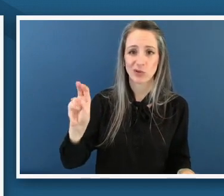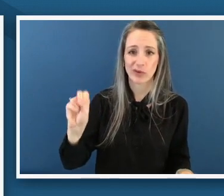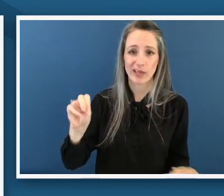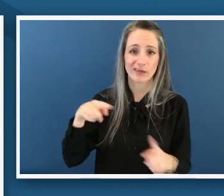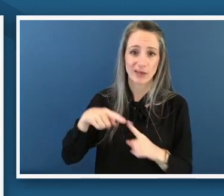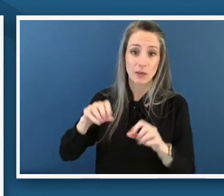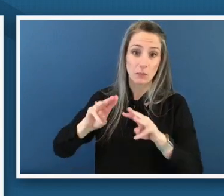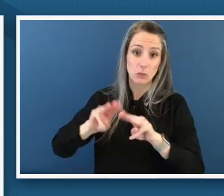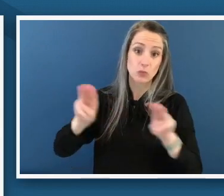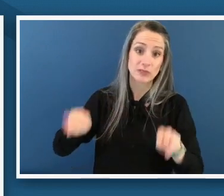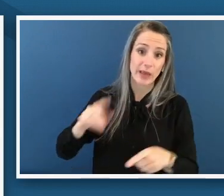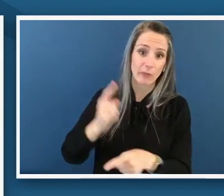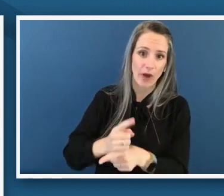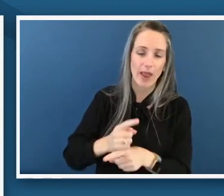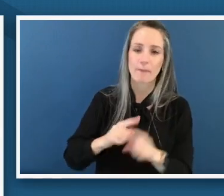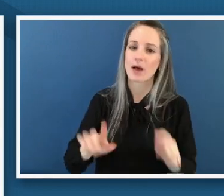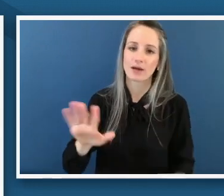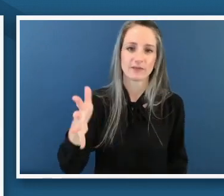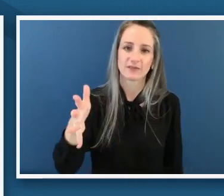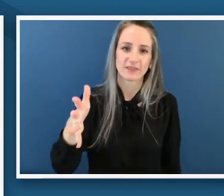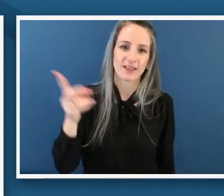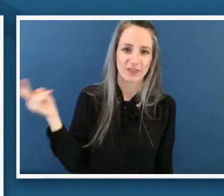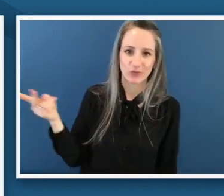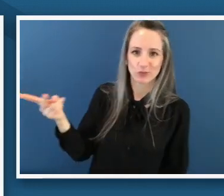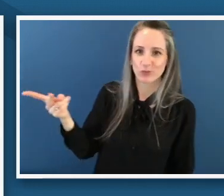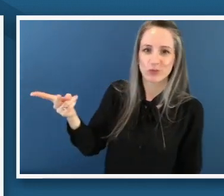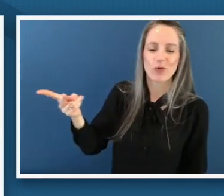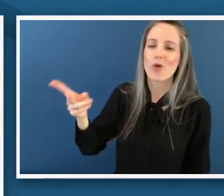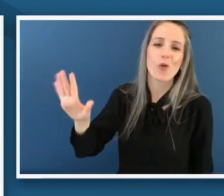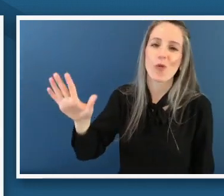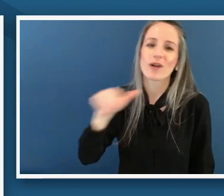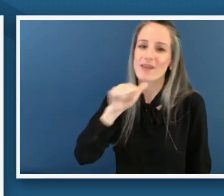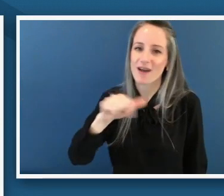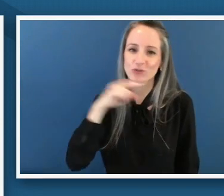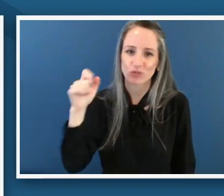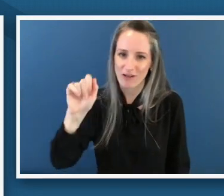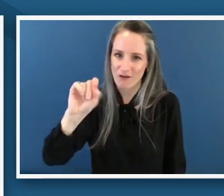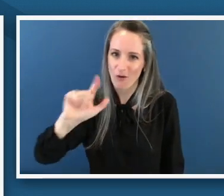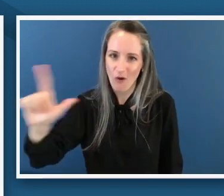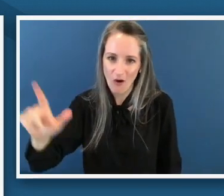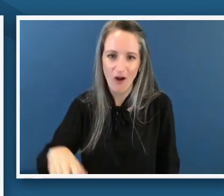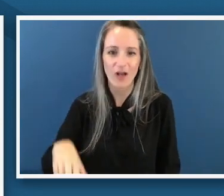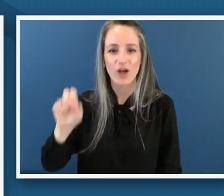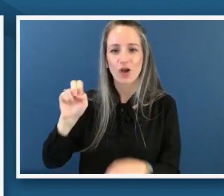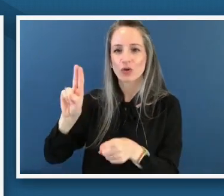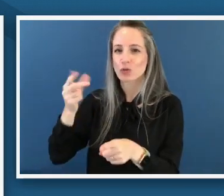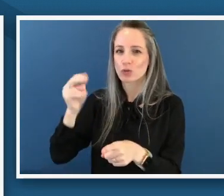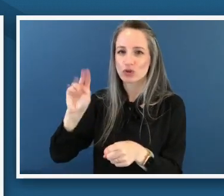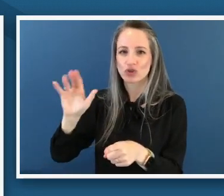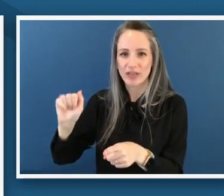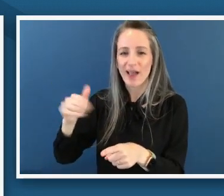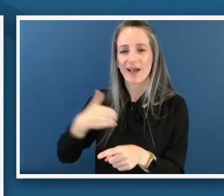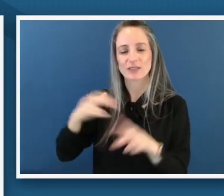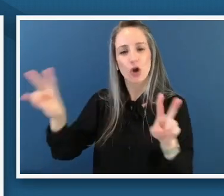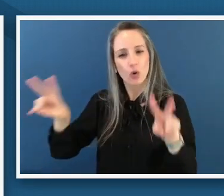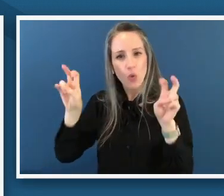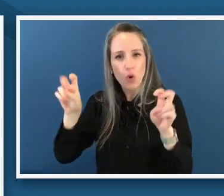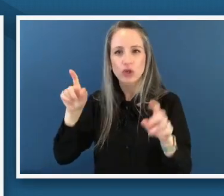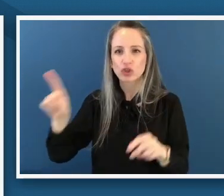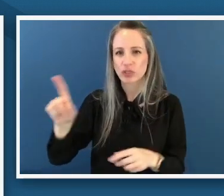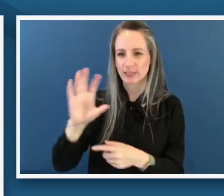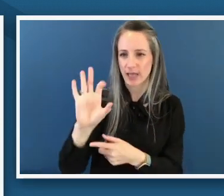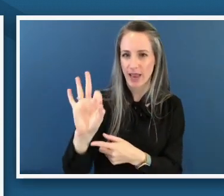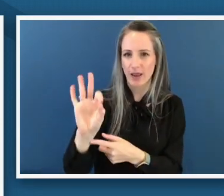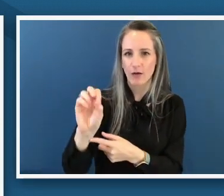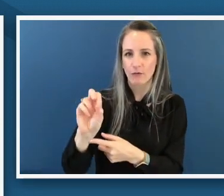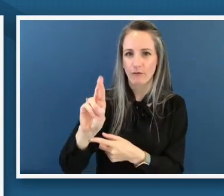not kidding around. Eugenia has a quote that she's used where she talks about the fact that she's a force in the classroom. Yes. And I can